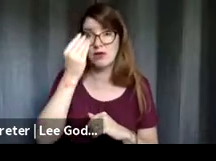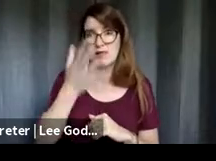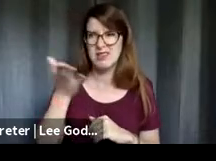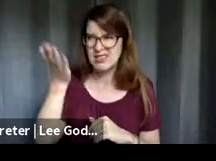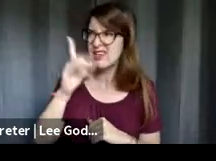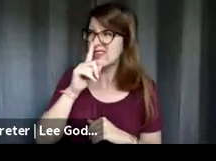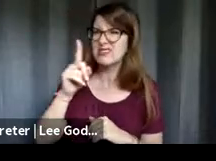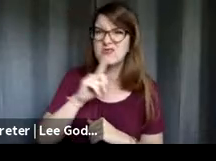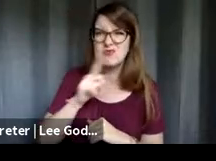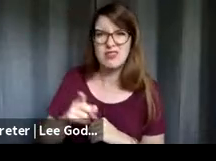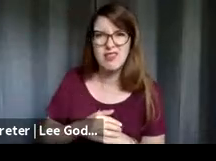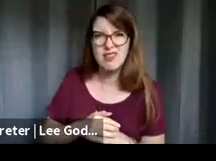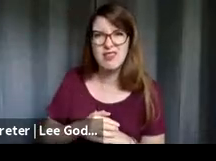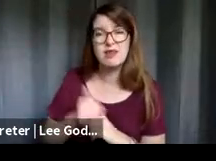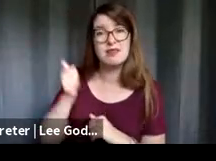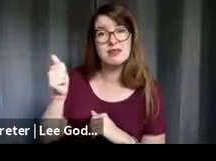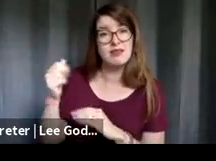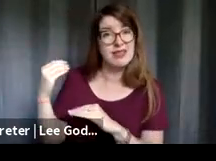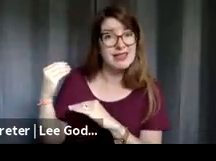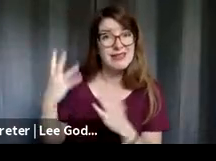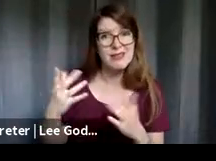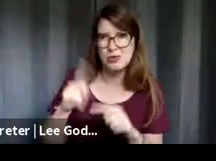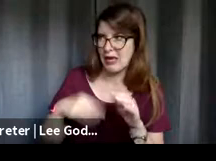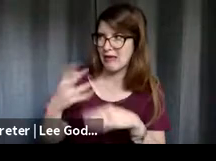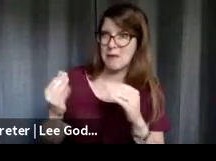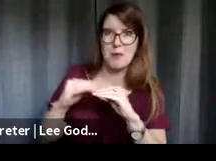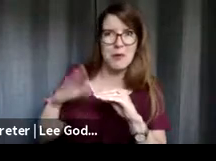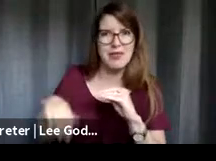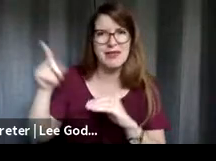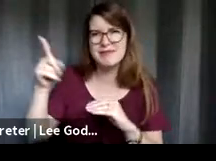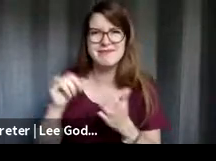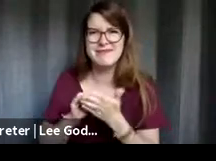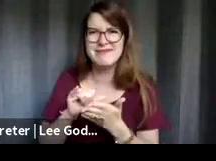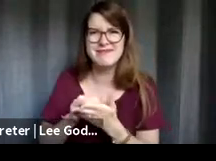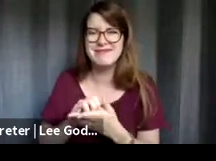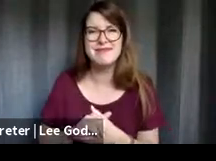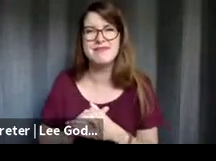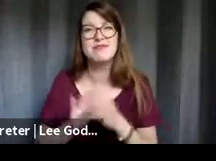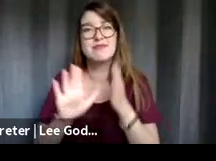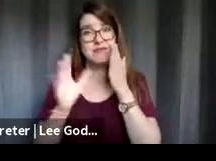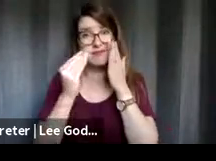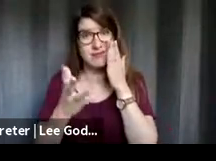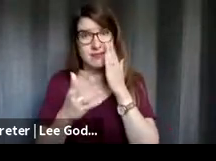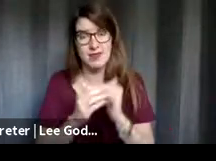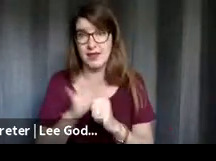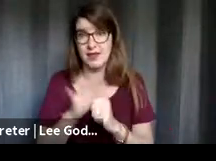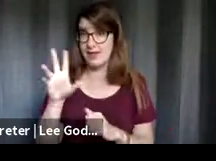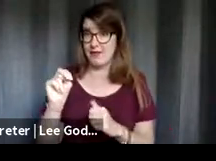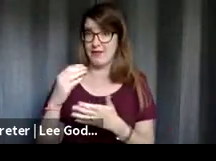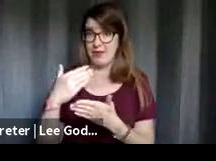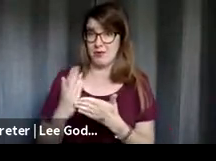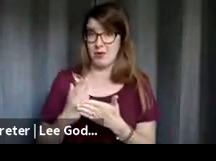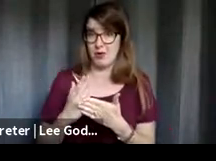real. And God is a giver, and you can't outgive him. By the way, you know, the fun part has